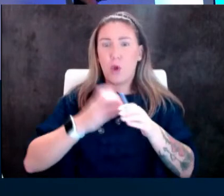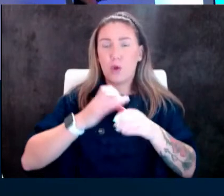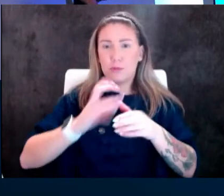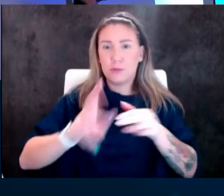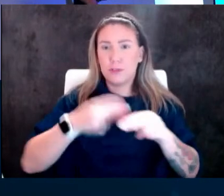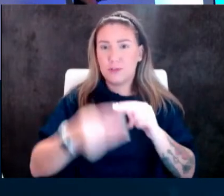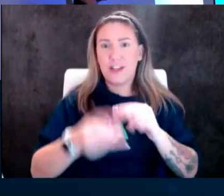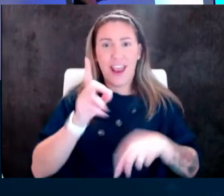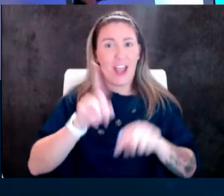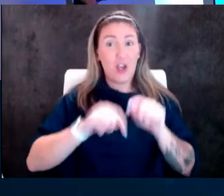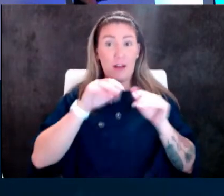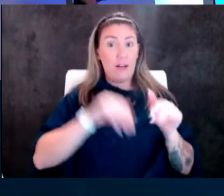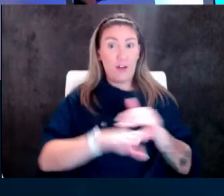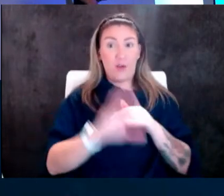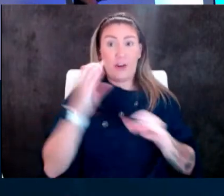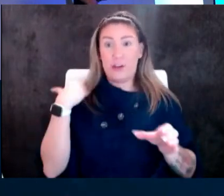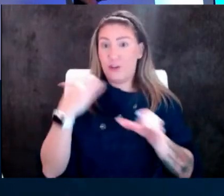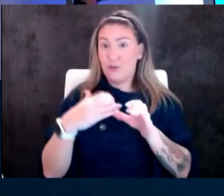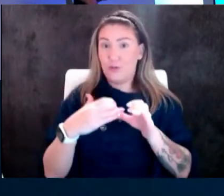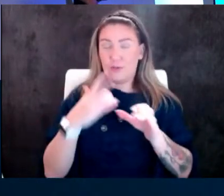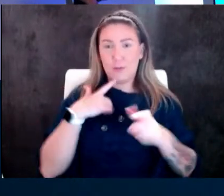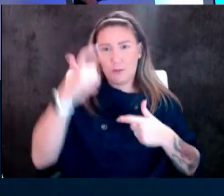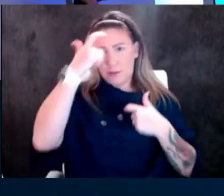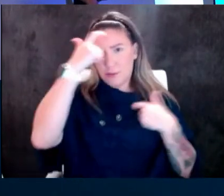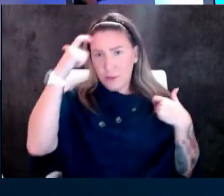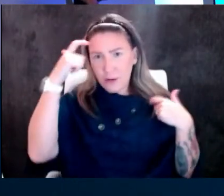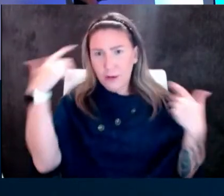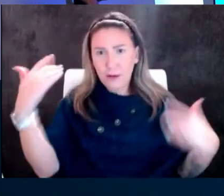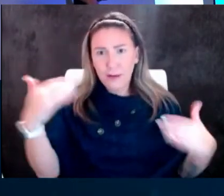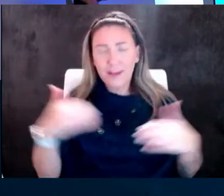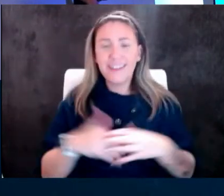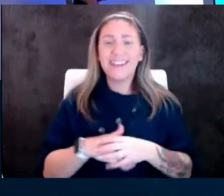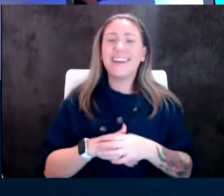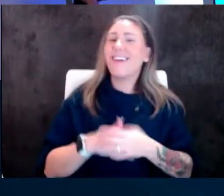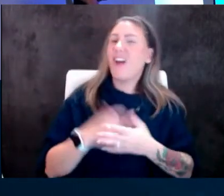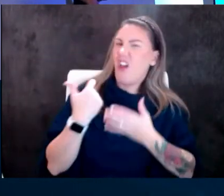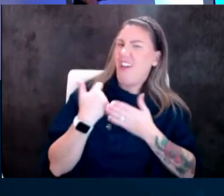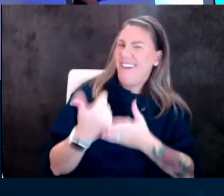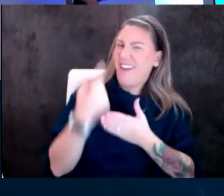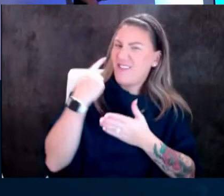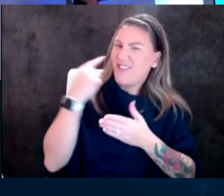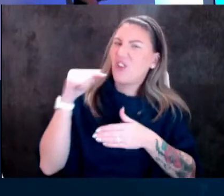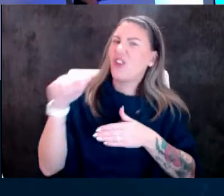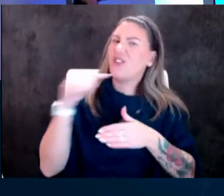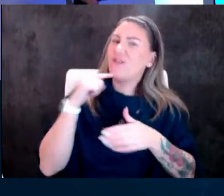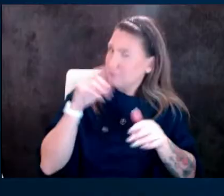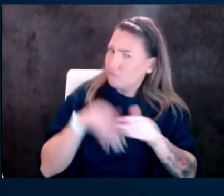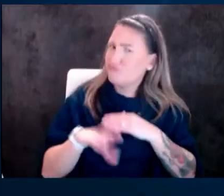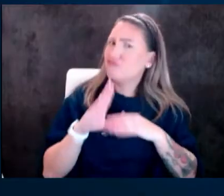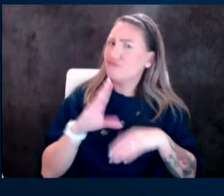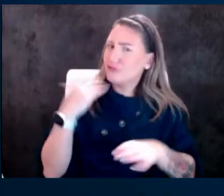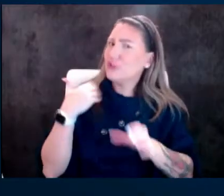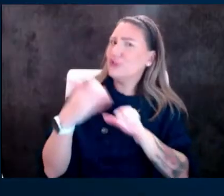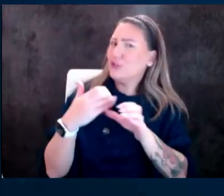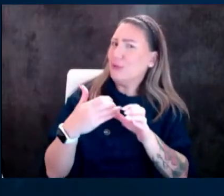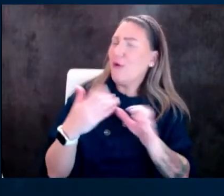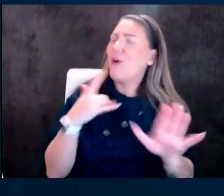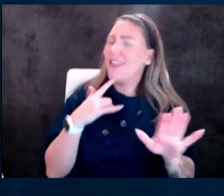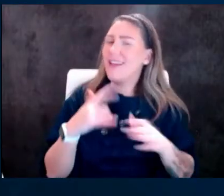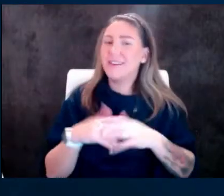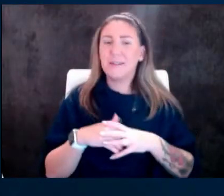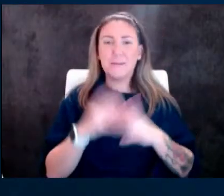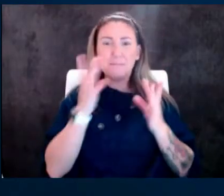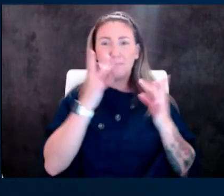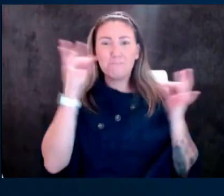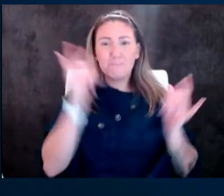go into a Chipotle. I was so traumatized. But anyway. Okay. I'll help you with that. I'll go in first. Go take that Chipotle order, because I don't have that problem. Yeah, apparently.